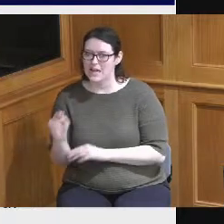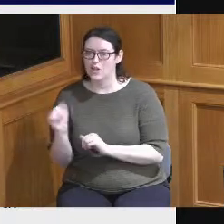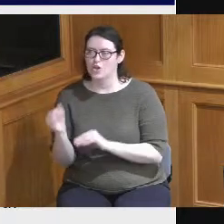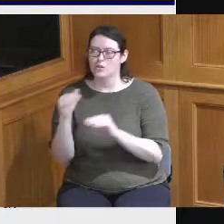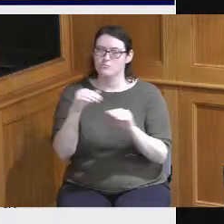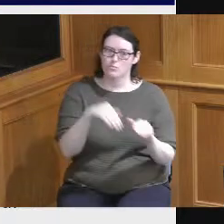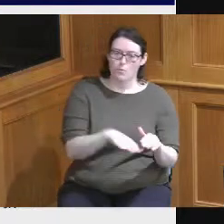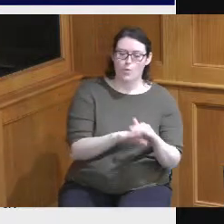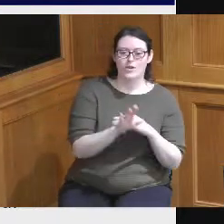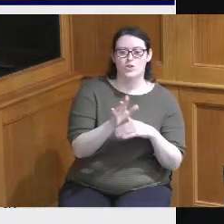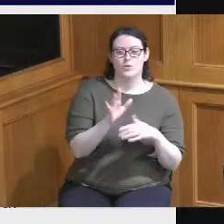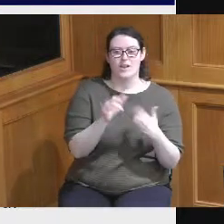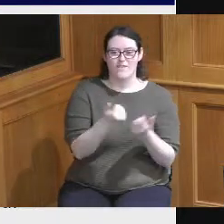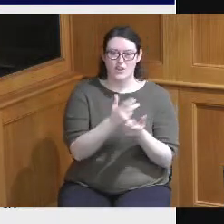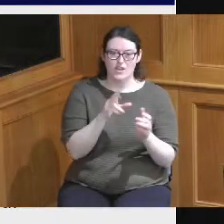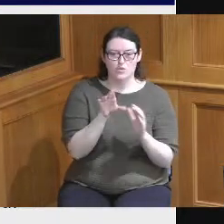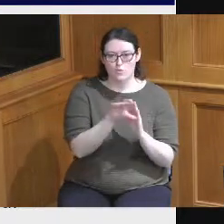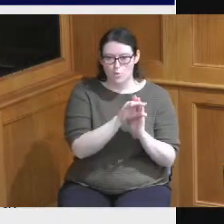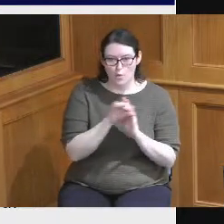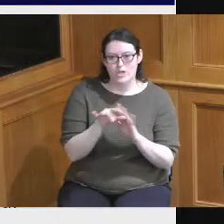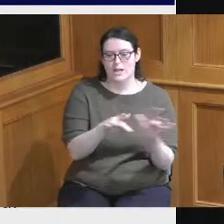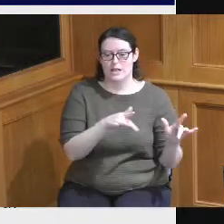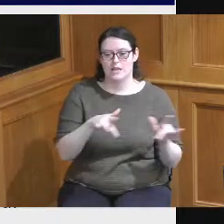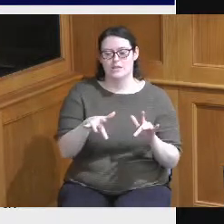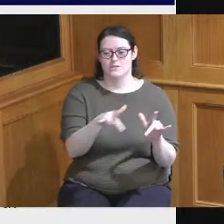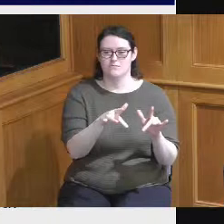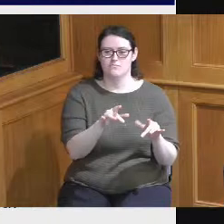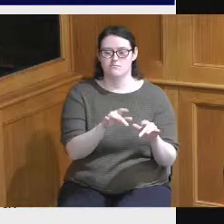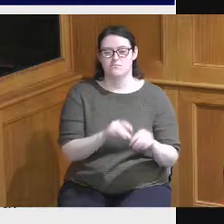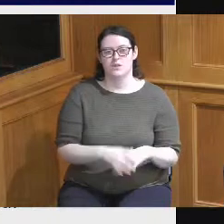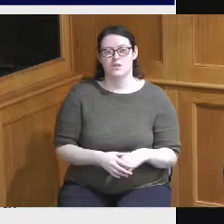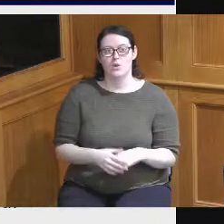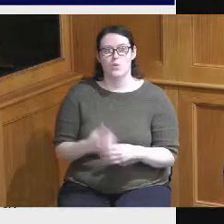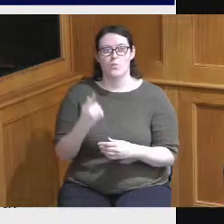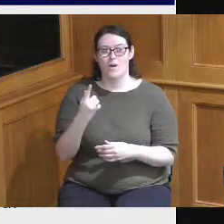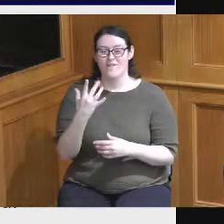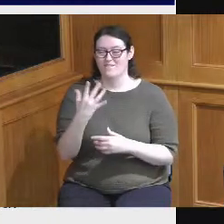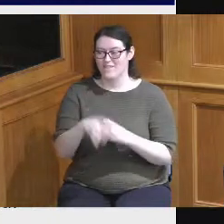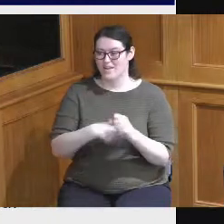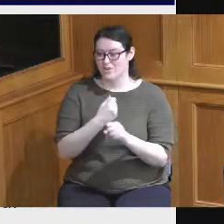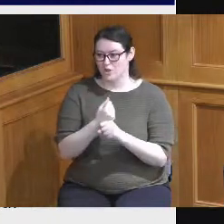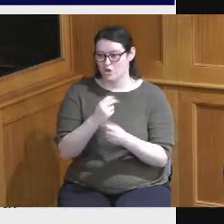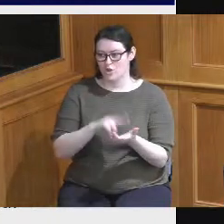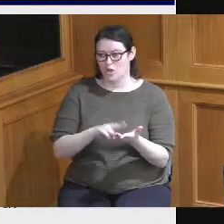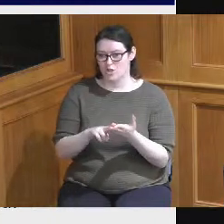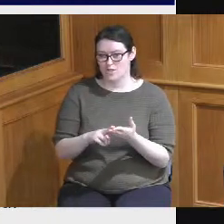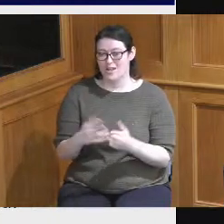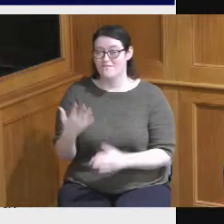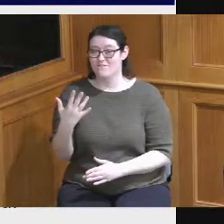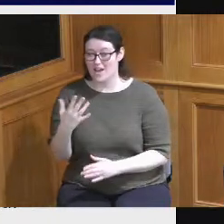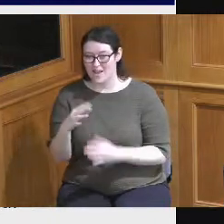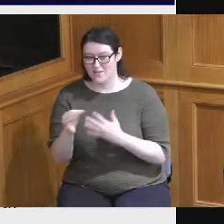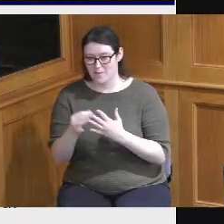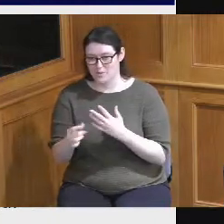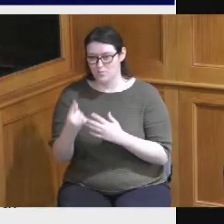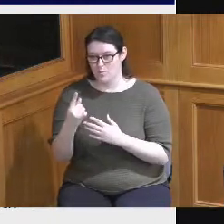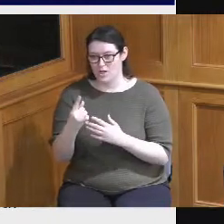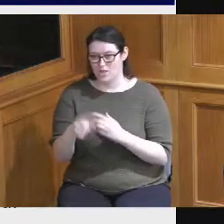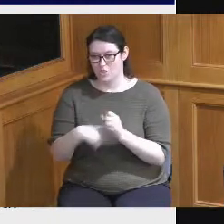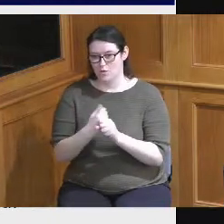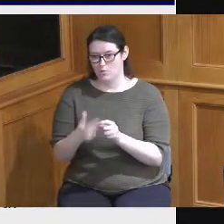all be recorded. But the future is, it's 1 5-year contract and 5 1-year renewals.